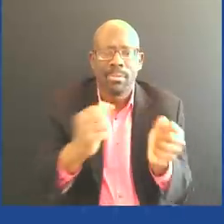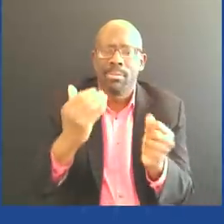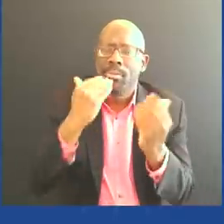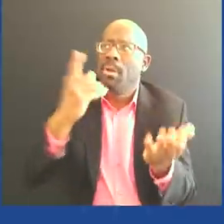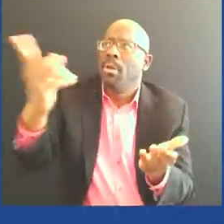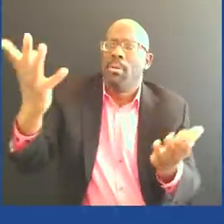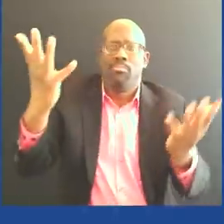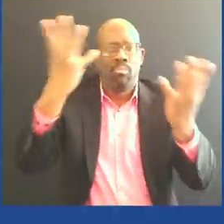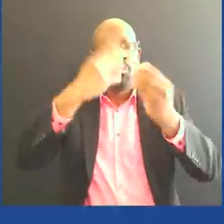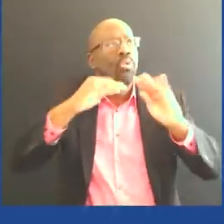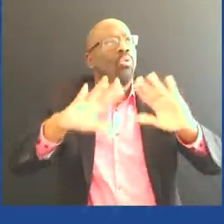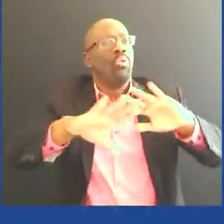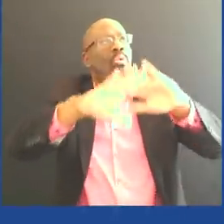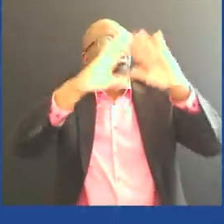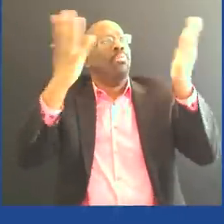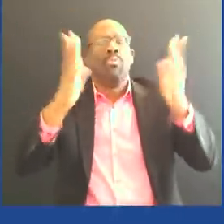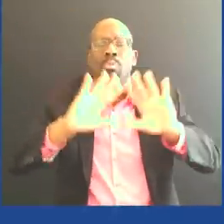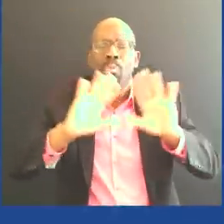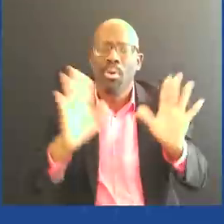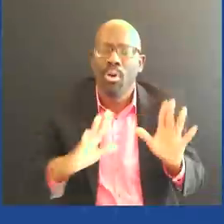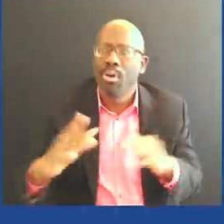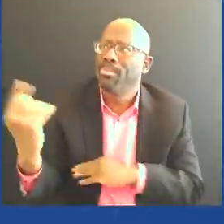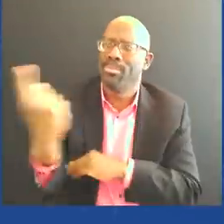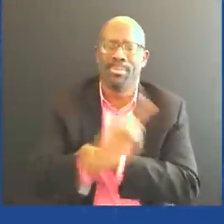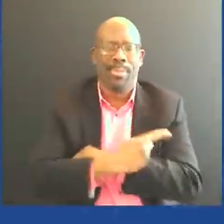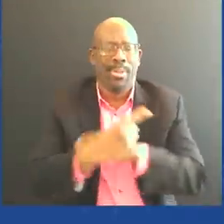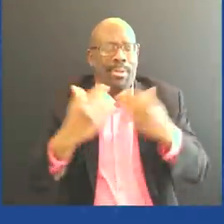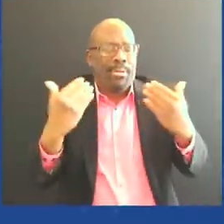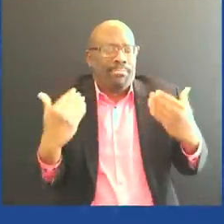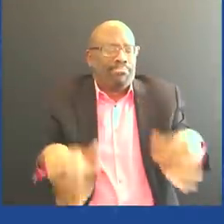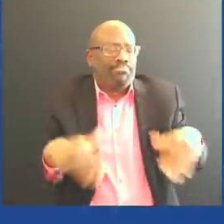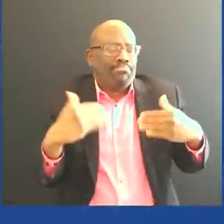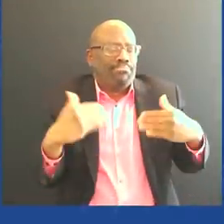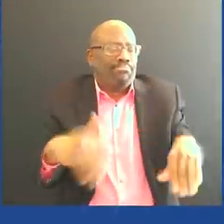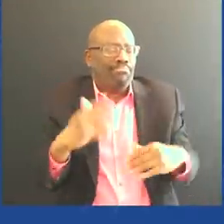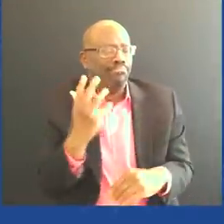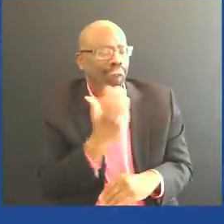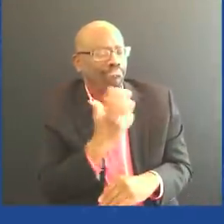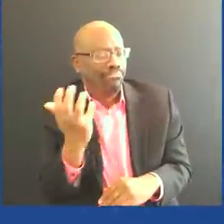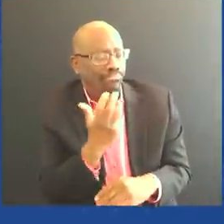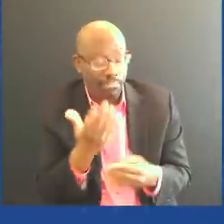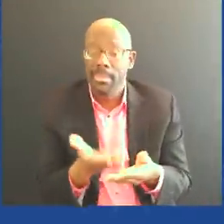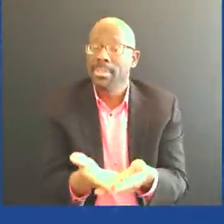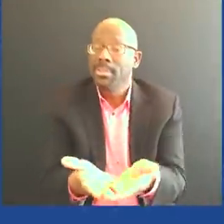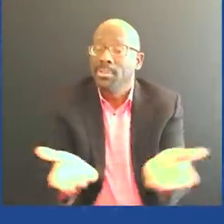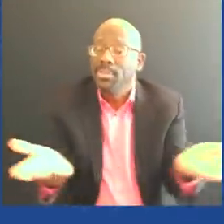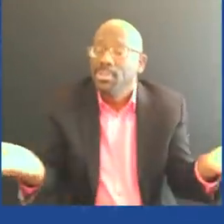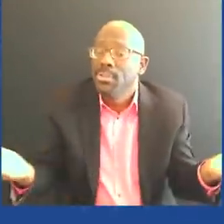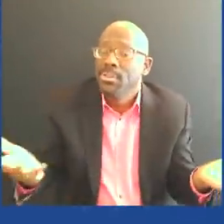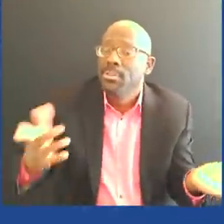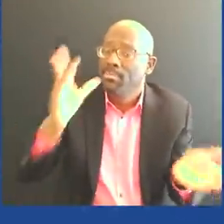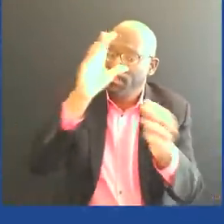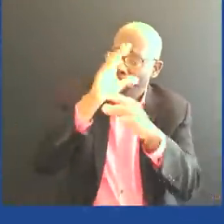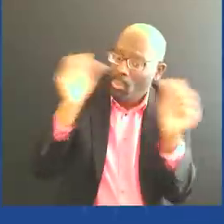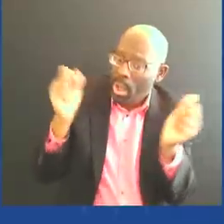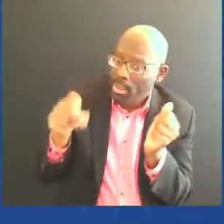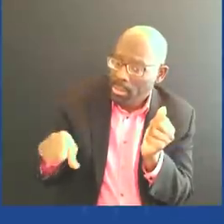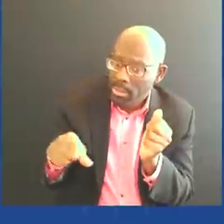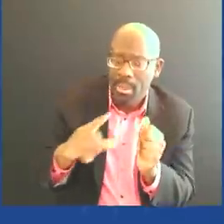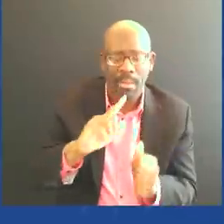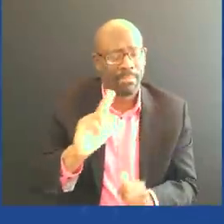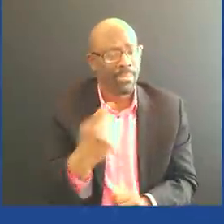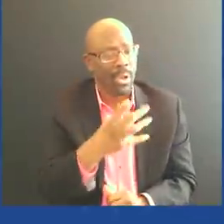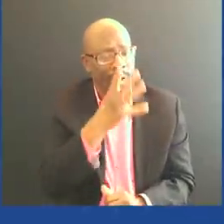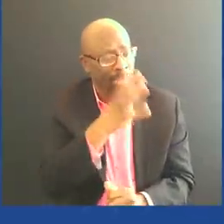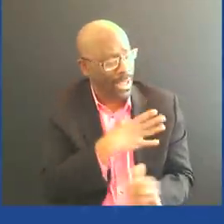day, for the presence of our President and First Lady, and for the